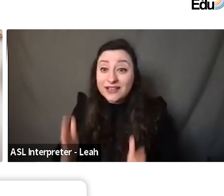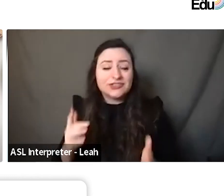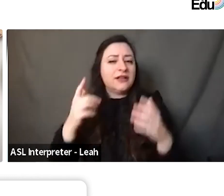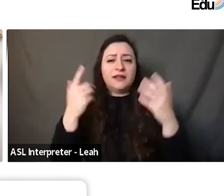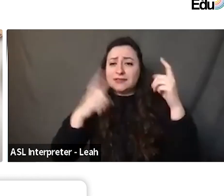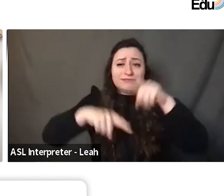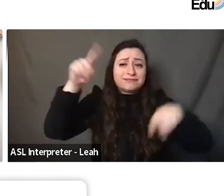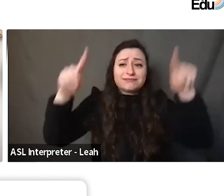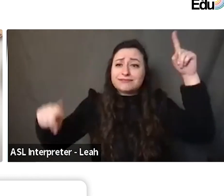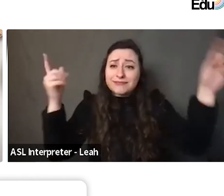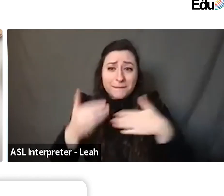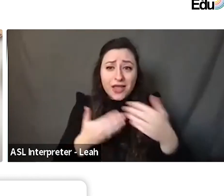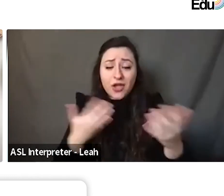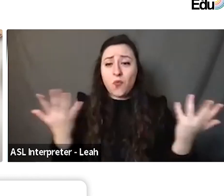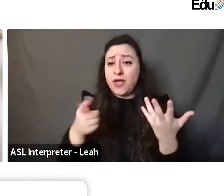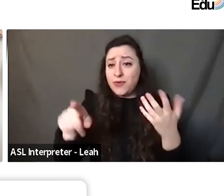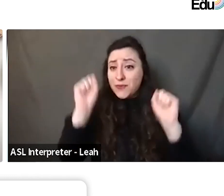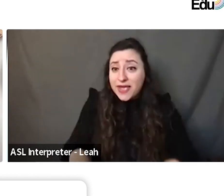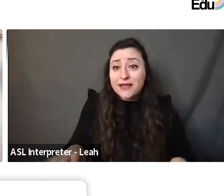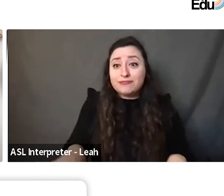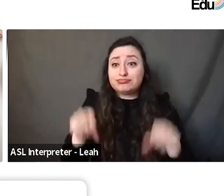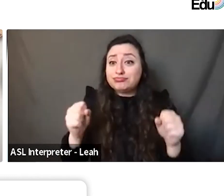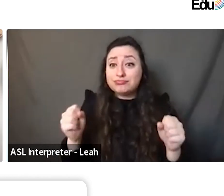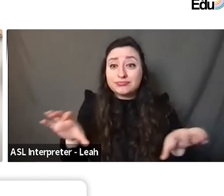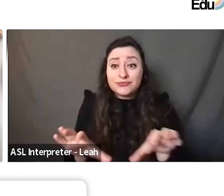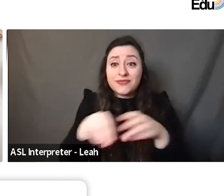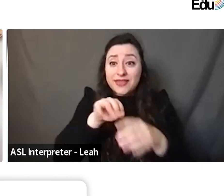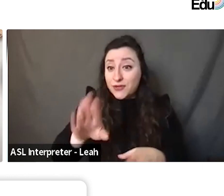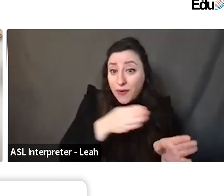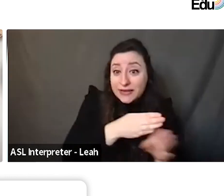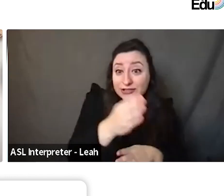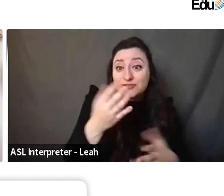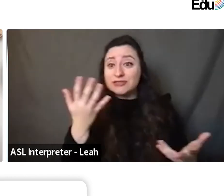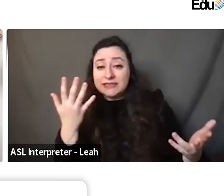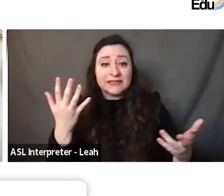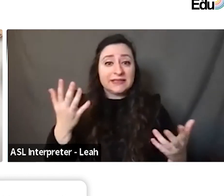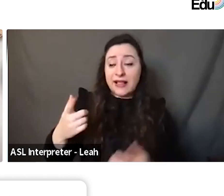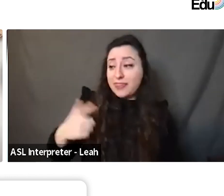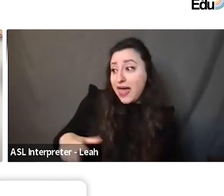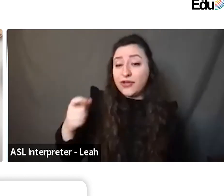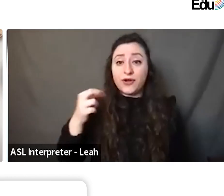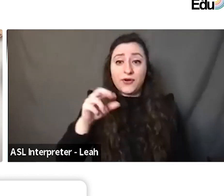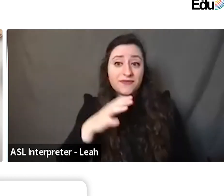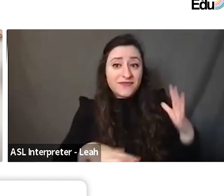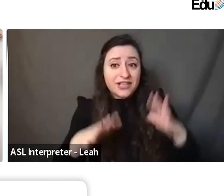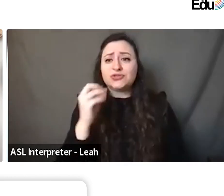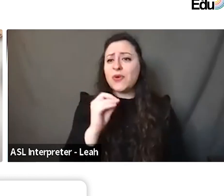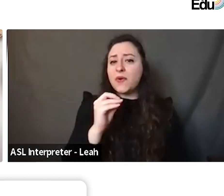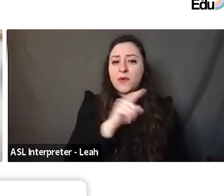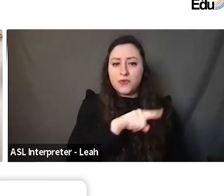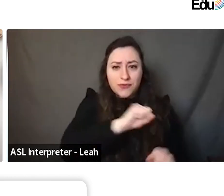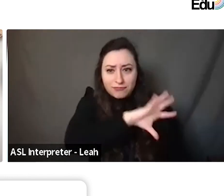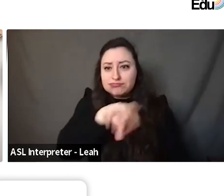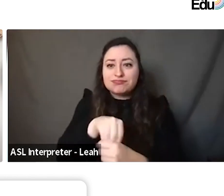about what you can do in your industry to make sure that deforestation is not happening, not through leather or through any other way. So just, there